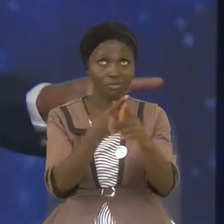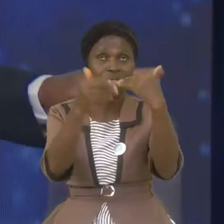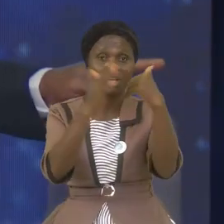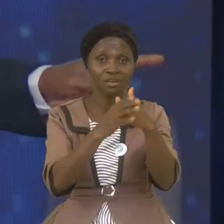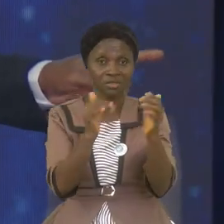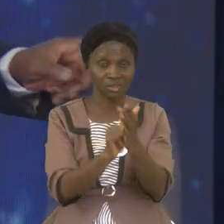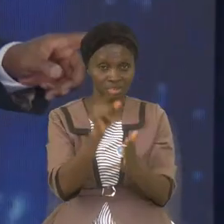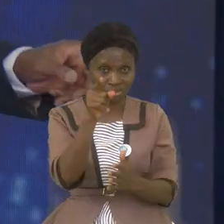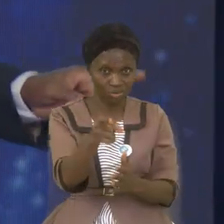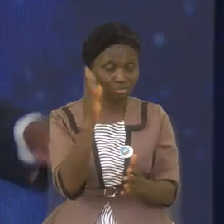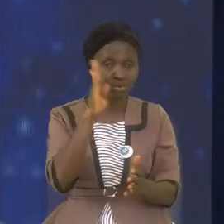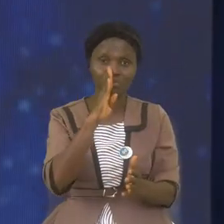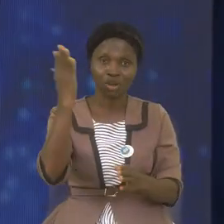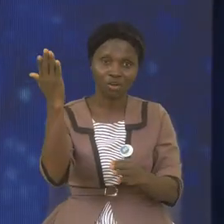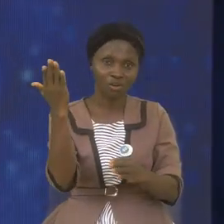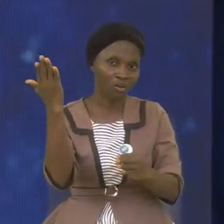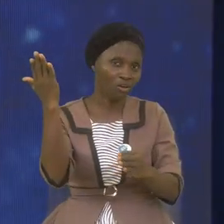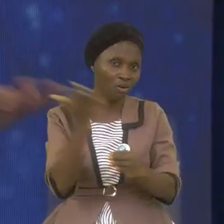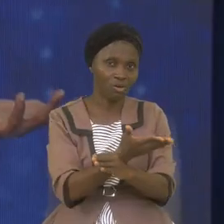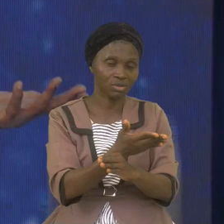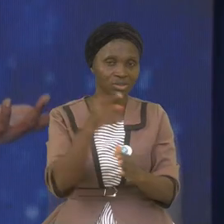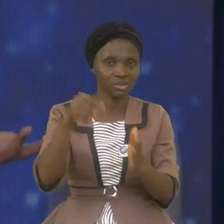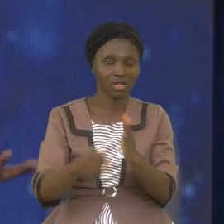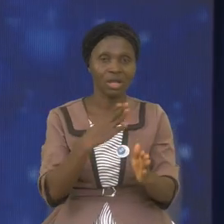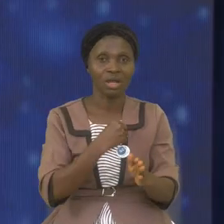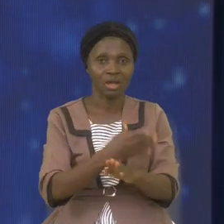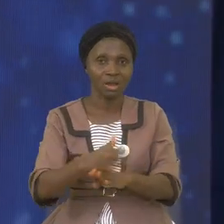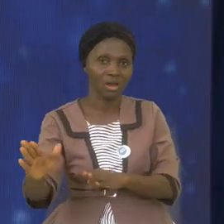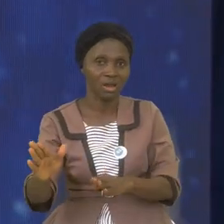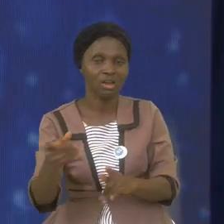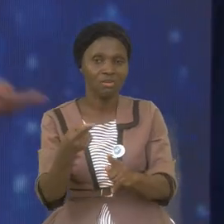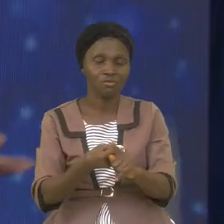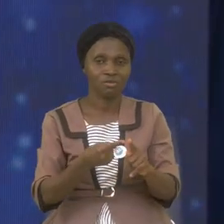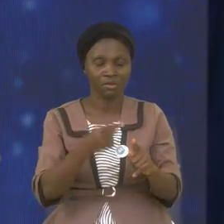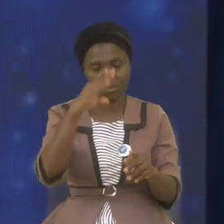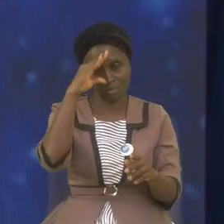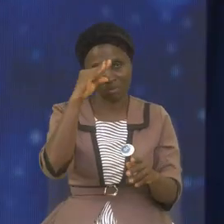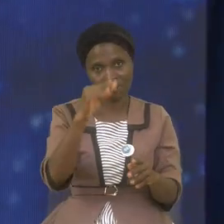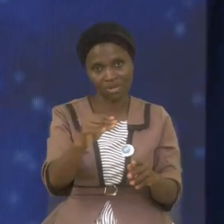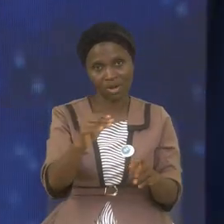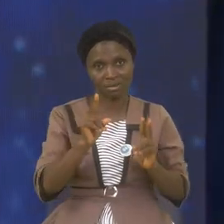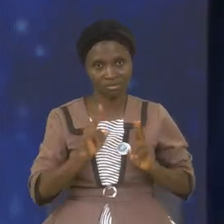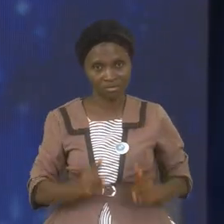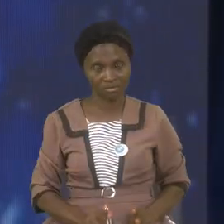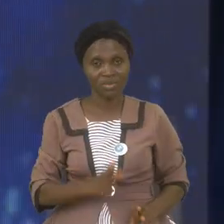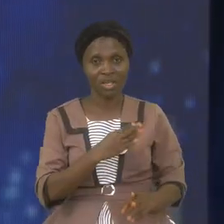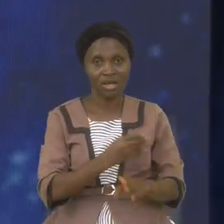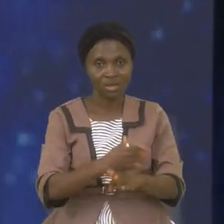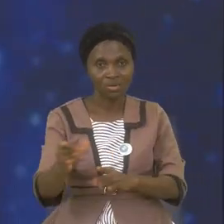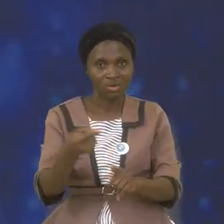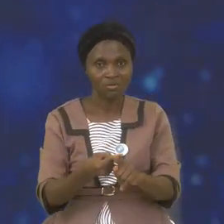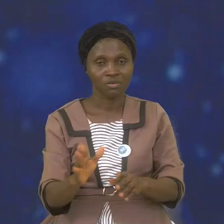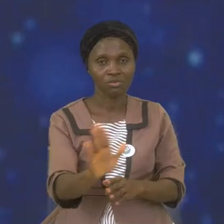caught down. You'll be driven away from man and from your kingdom. You will